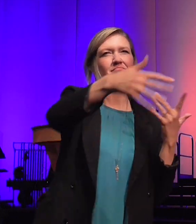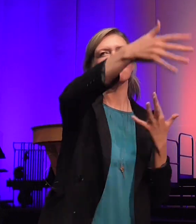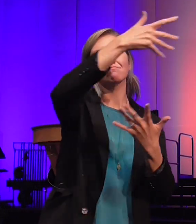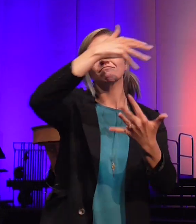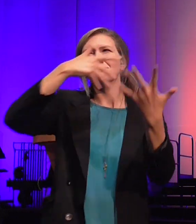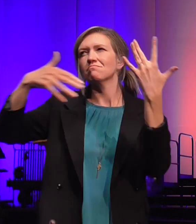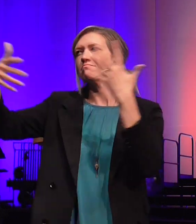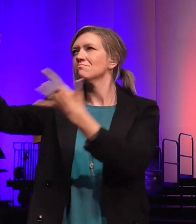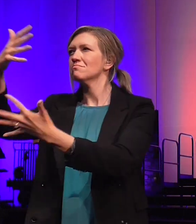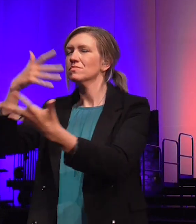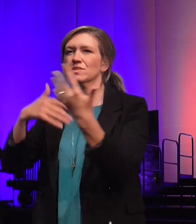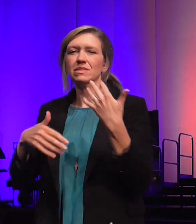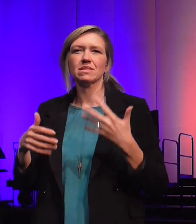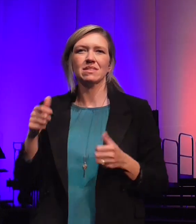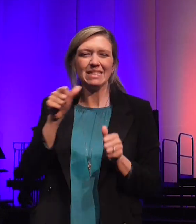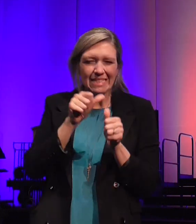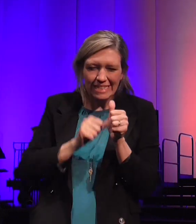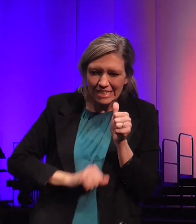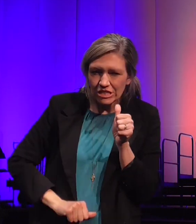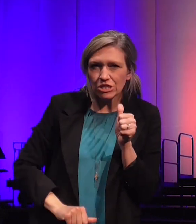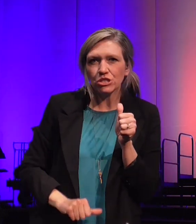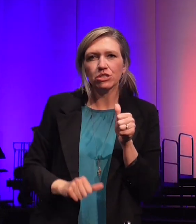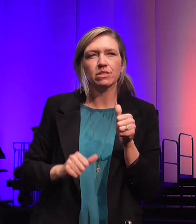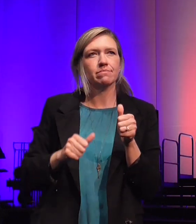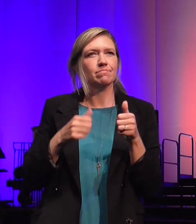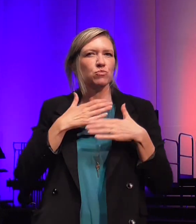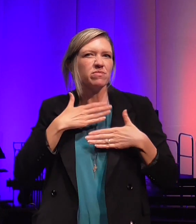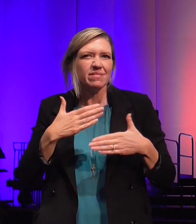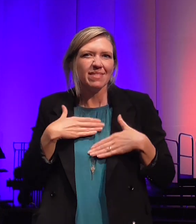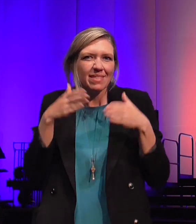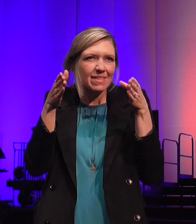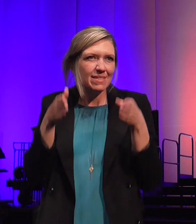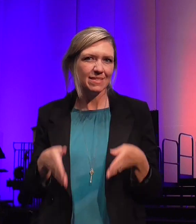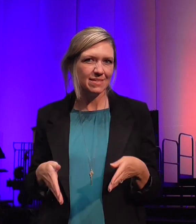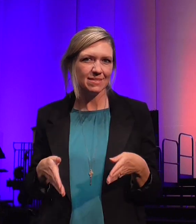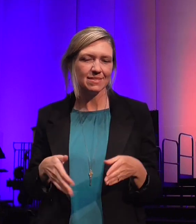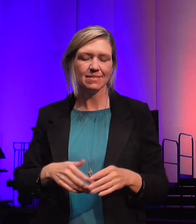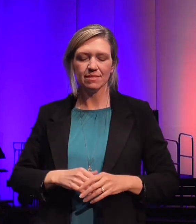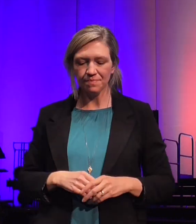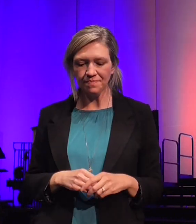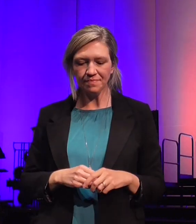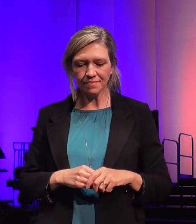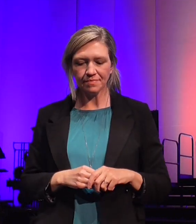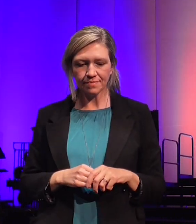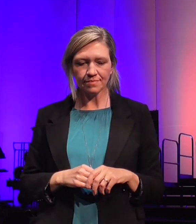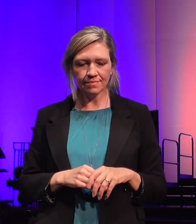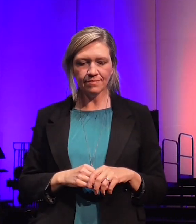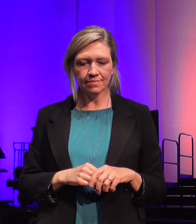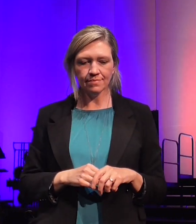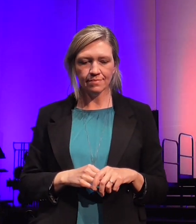here, through each sentient being.